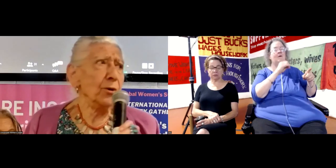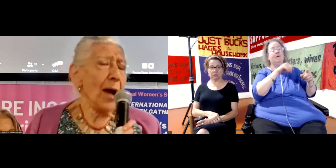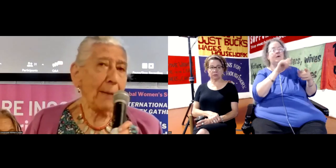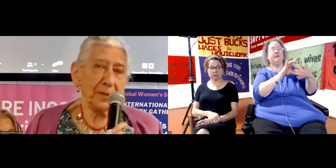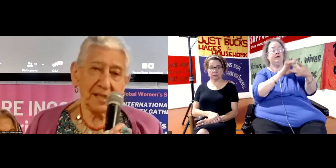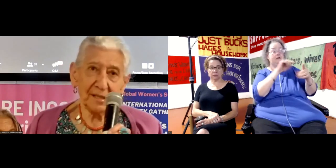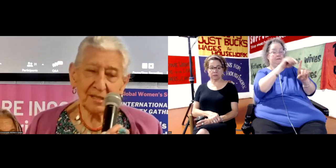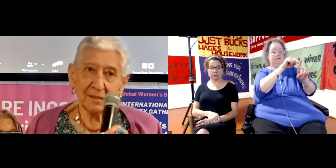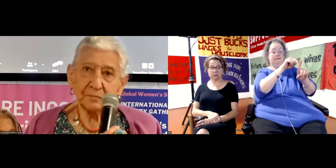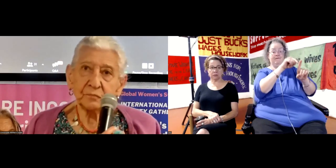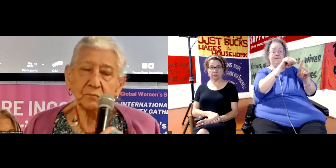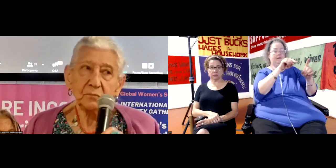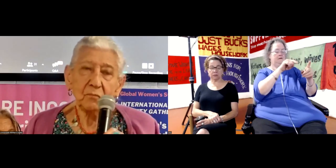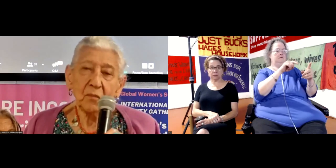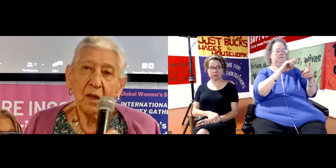destructive to your happiness.